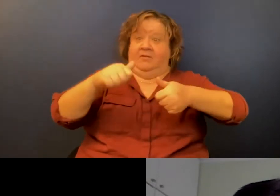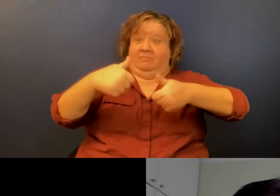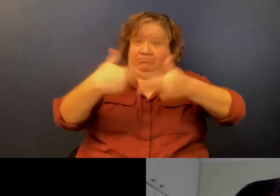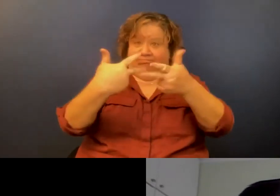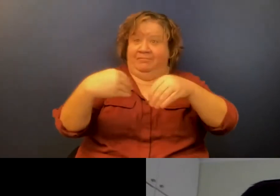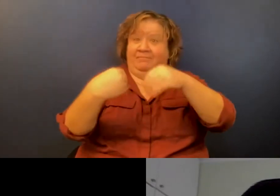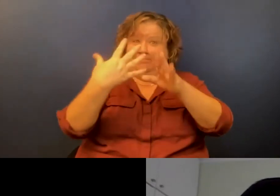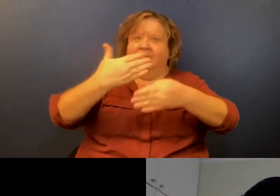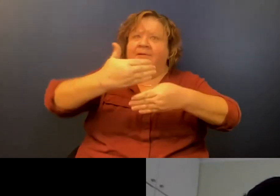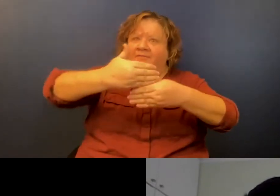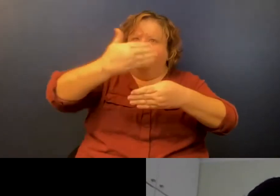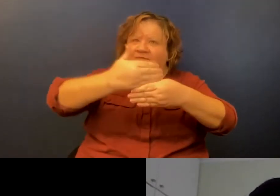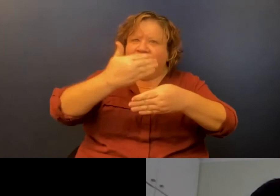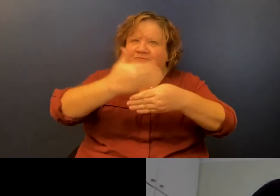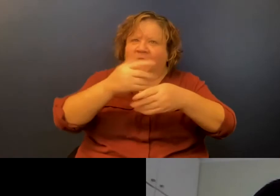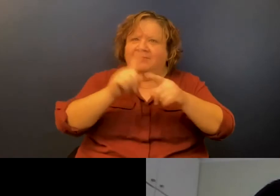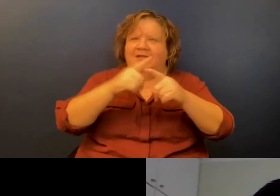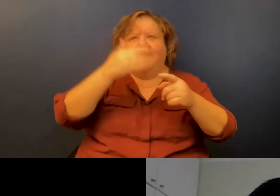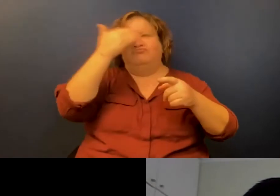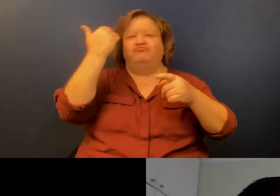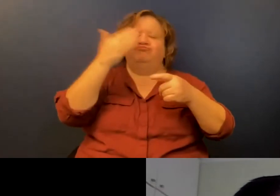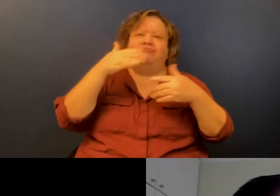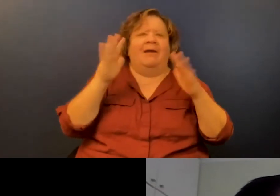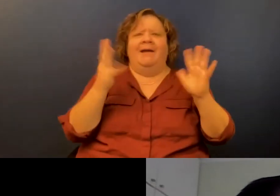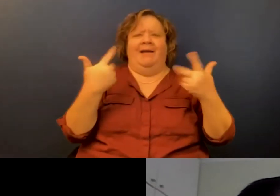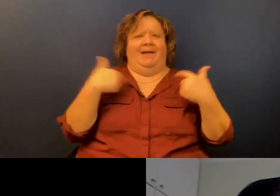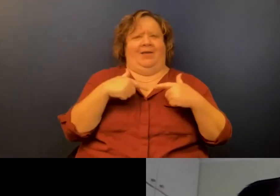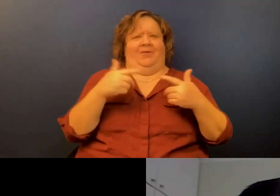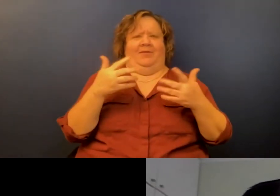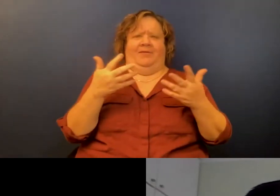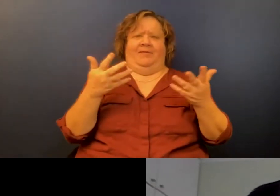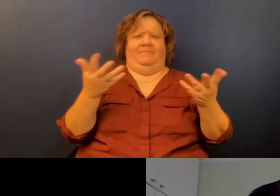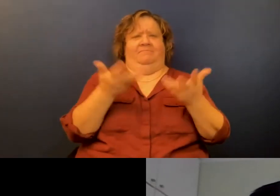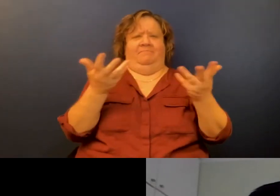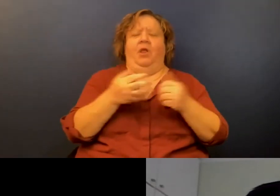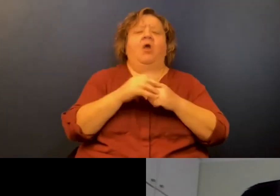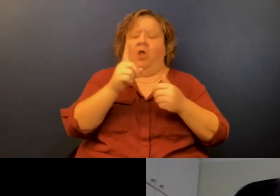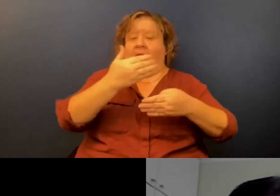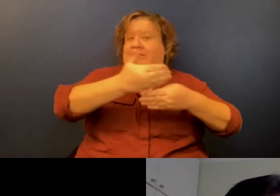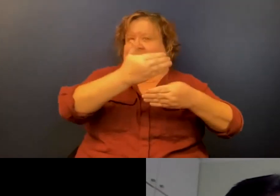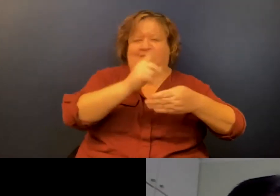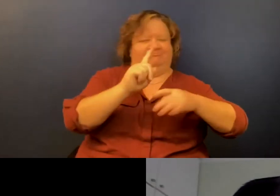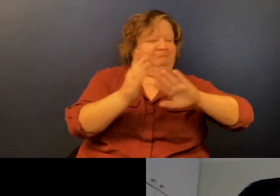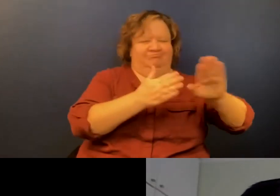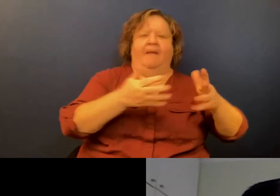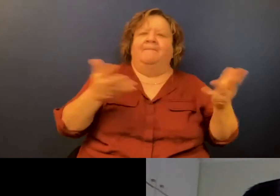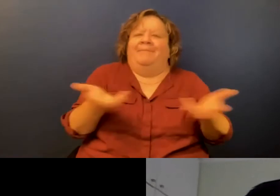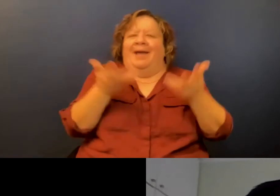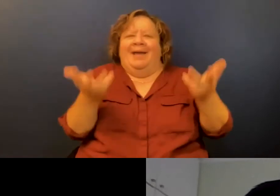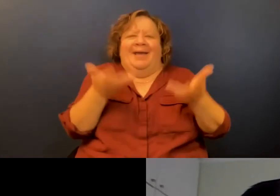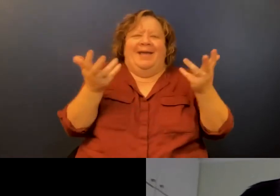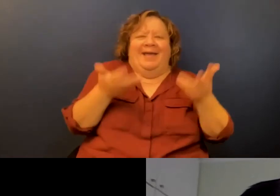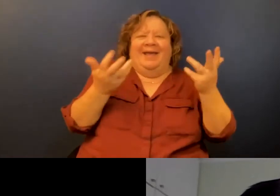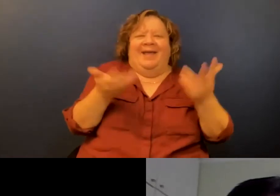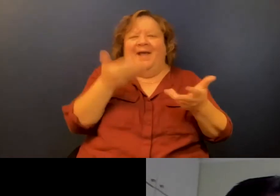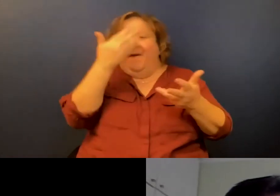played and we participated in games to think about everyone and to include everyone.